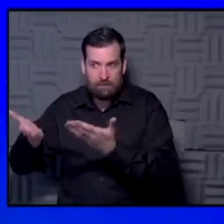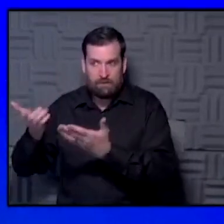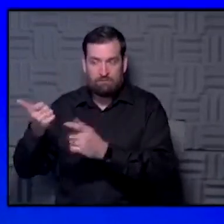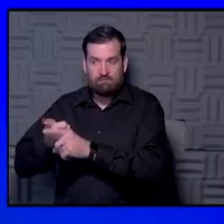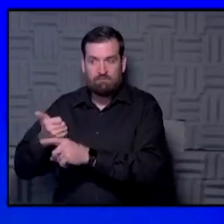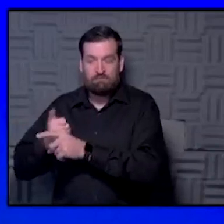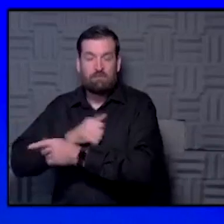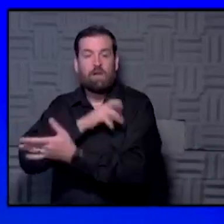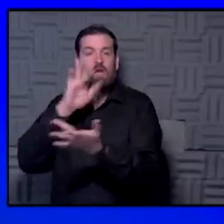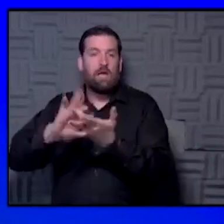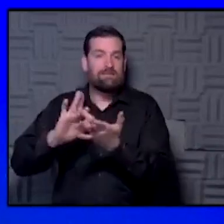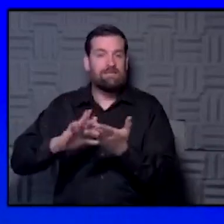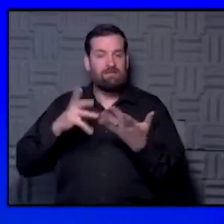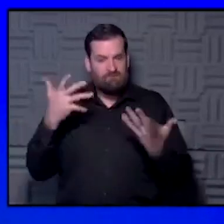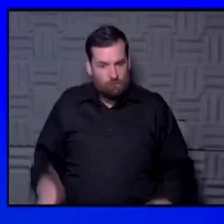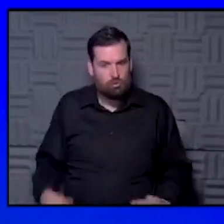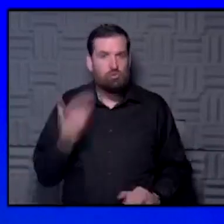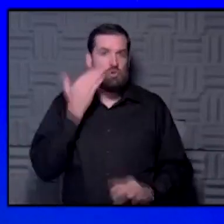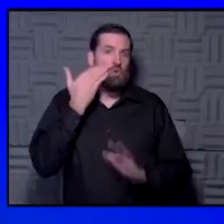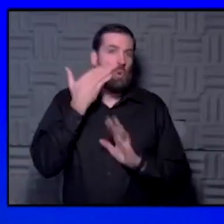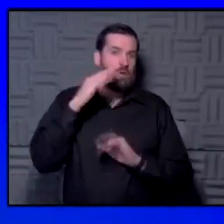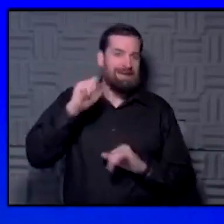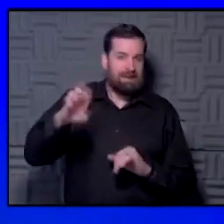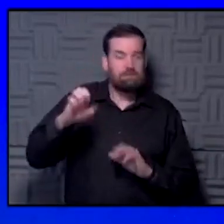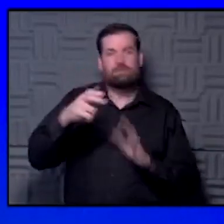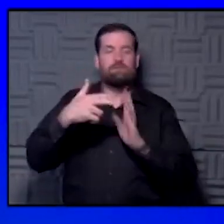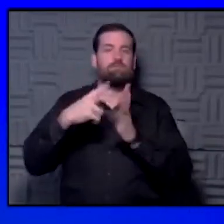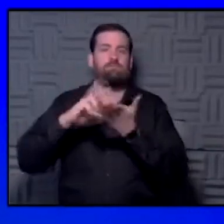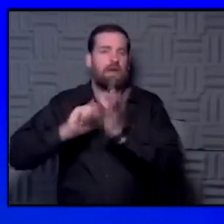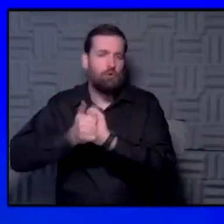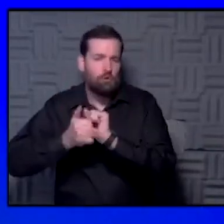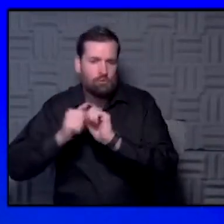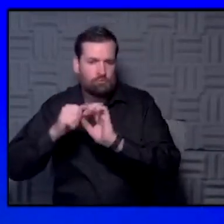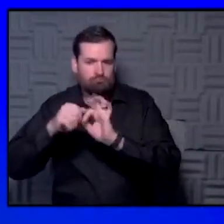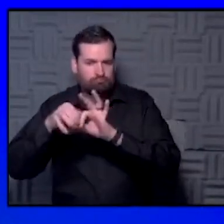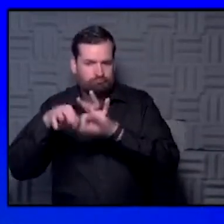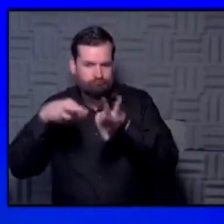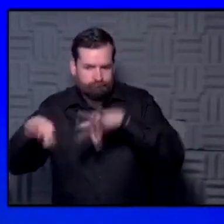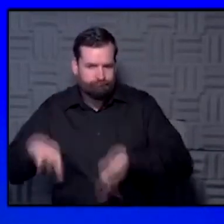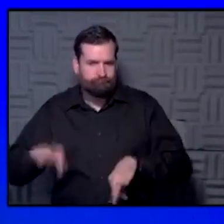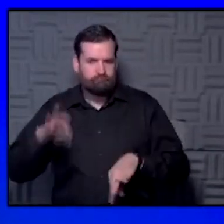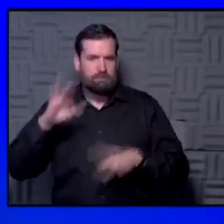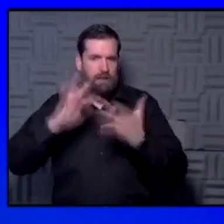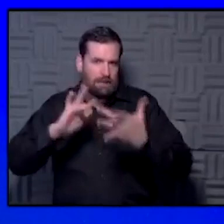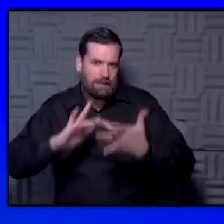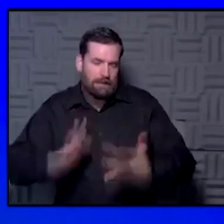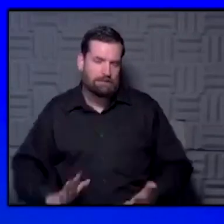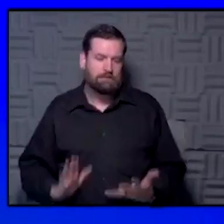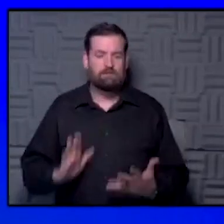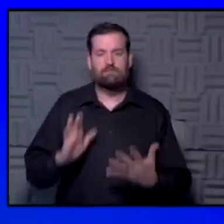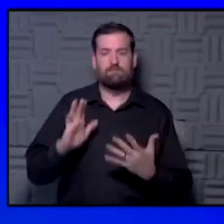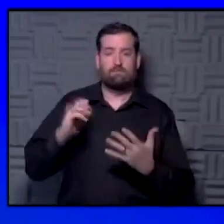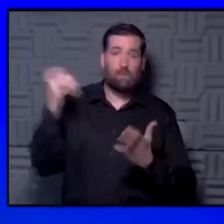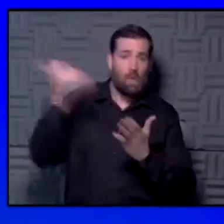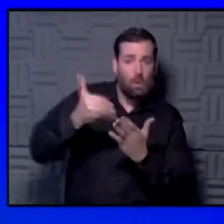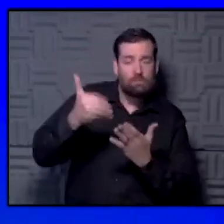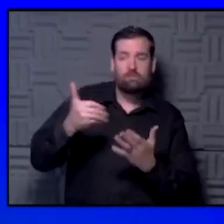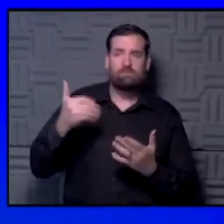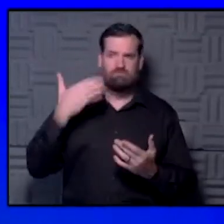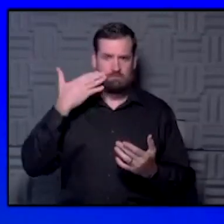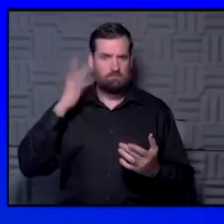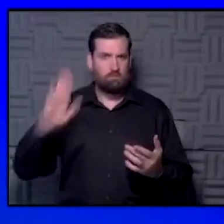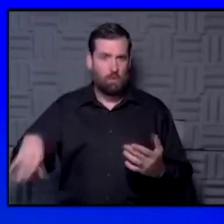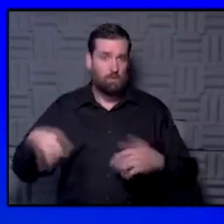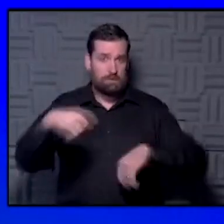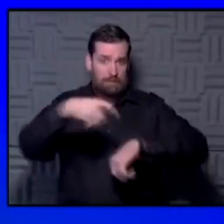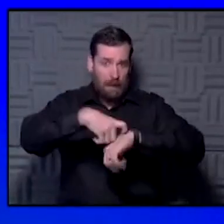of a known case, depending on how you want to define contact. How close were they in that setting? Obviously, we know there was a